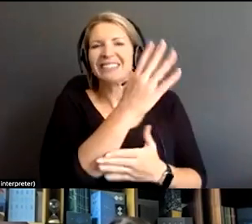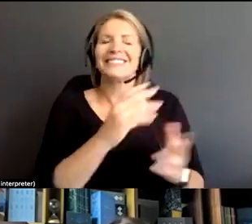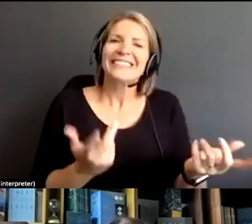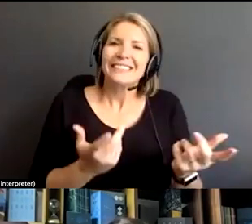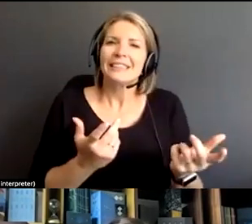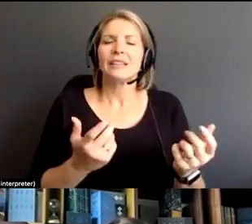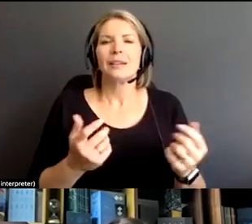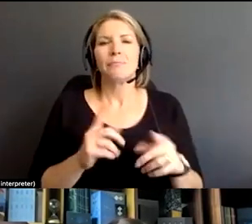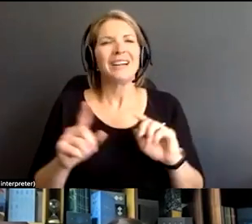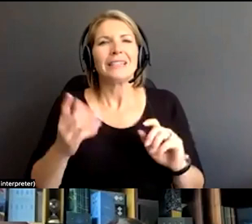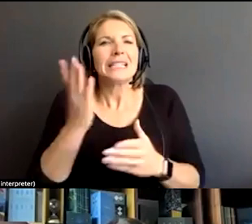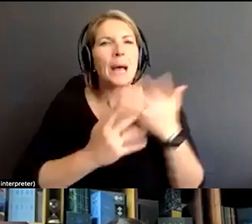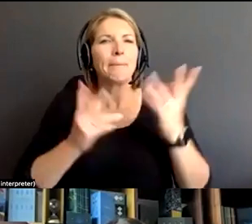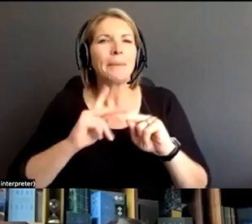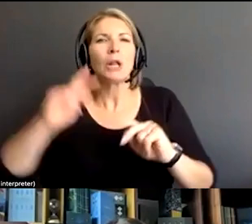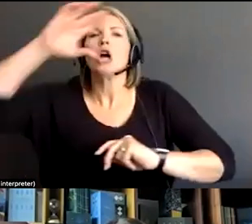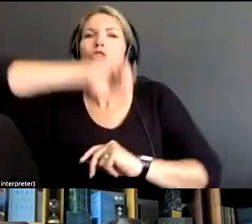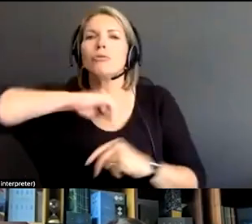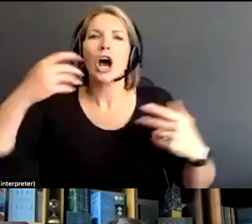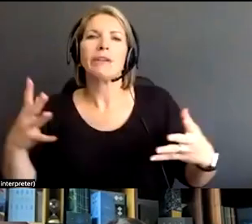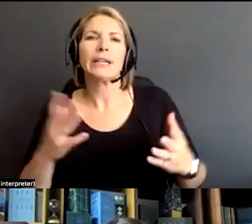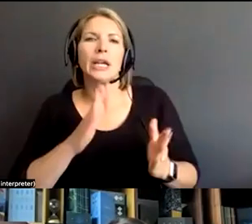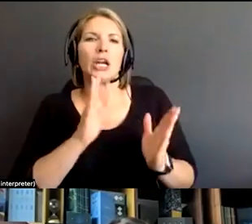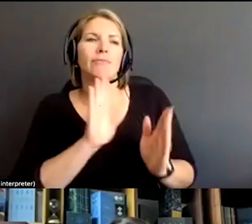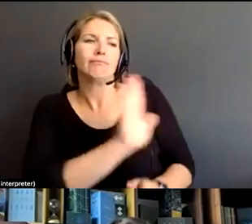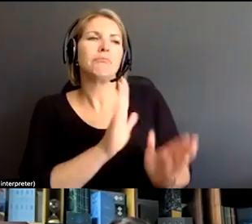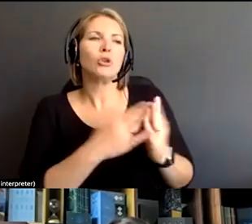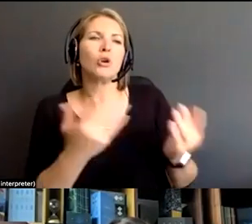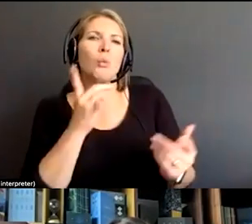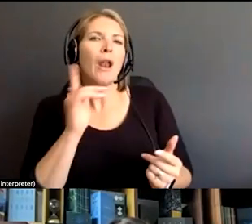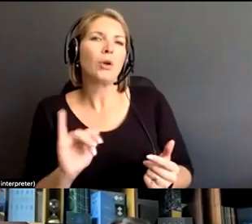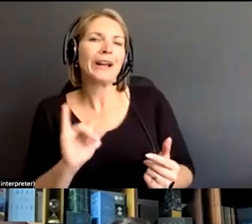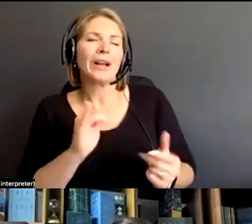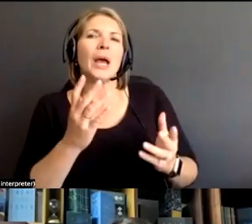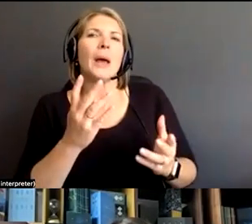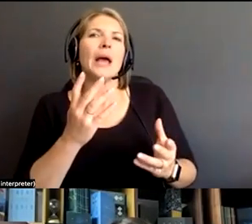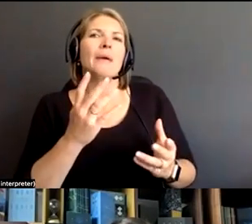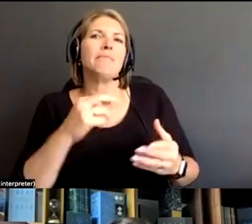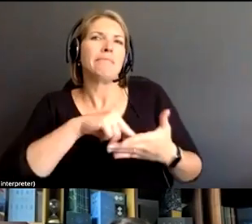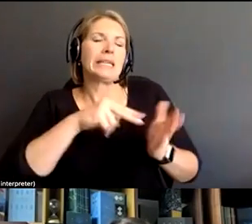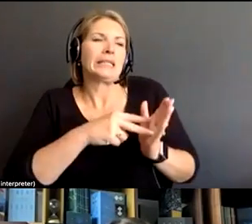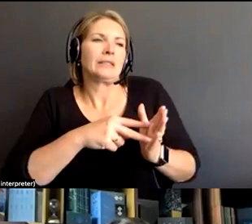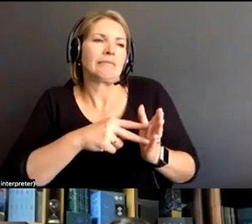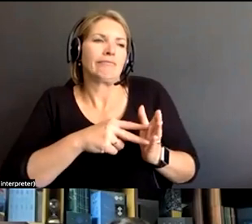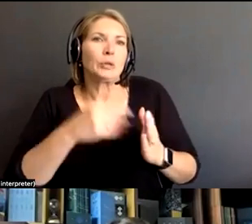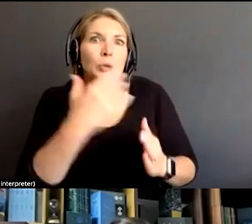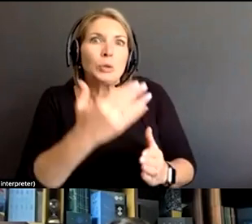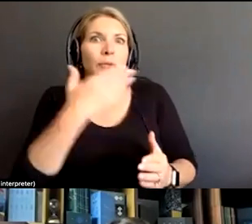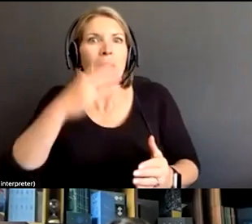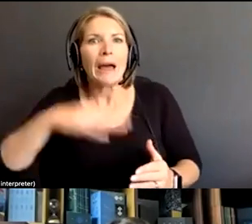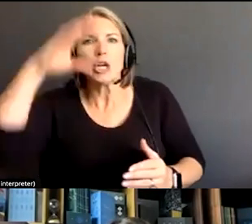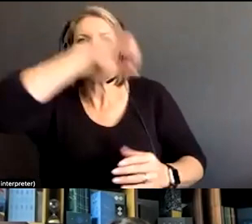but sometimes you can do that if it's style. Alludes to mood, era,